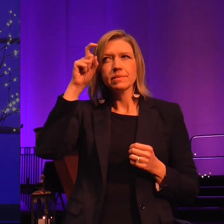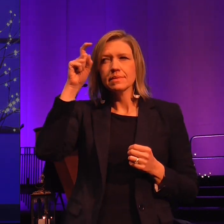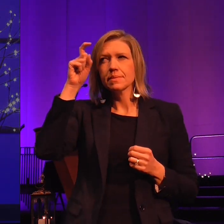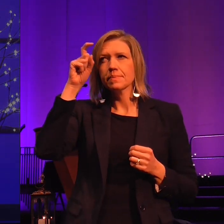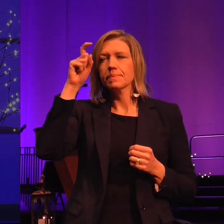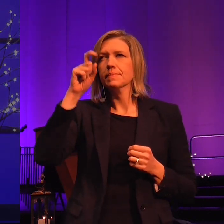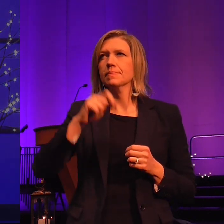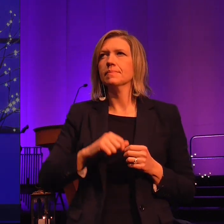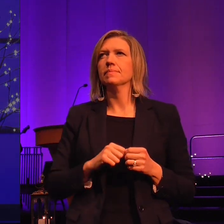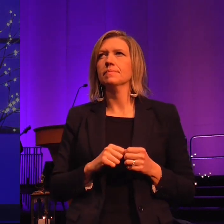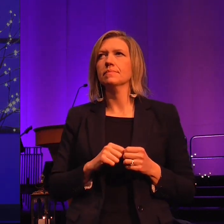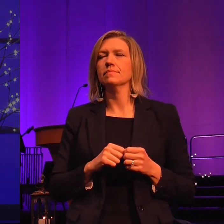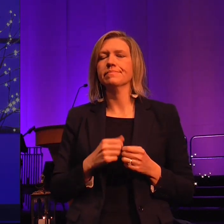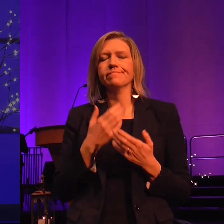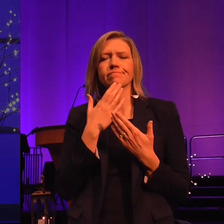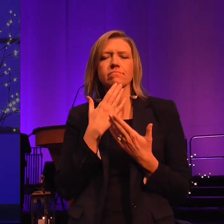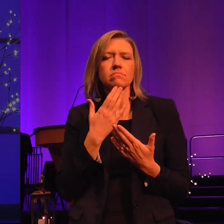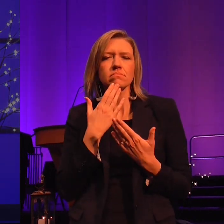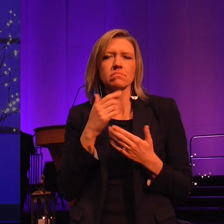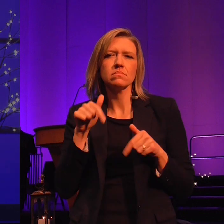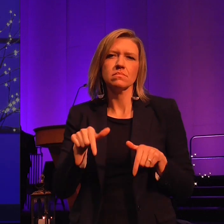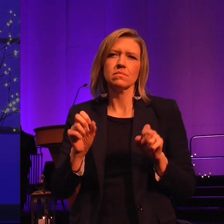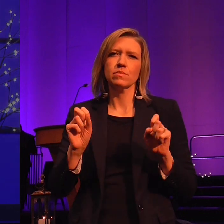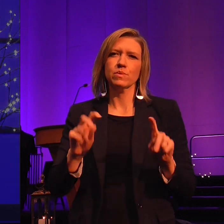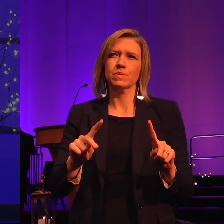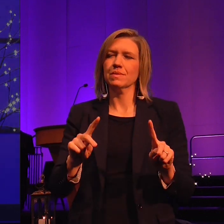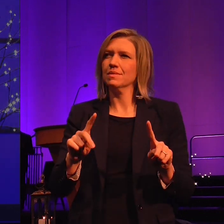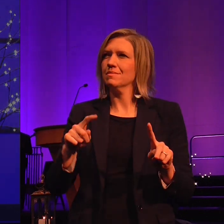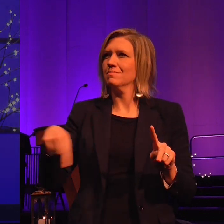I give thanks for this opportunity for us to gather.